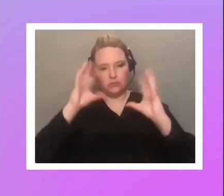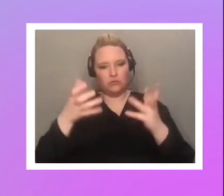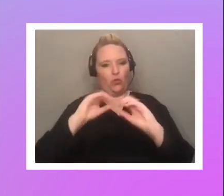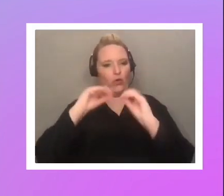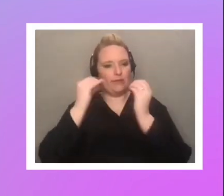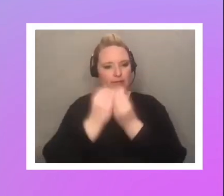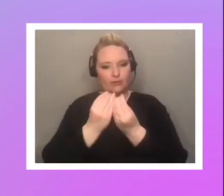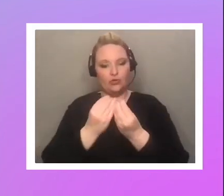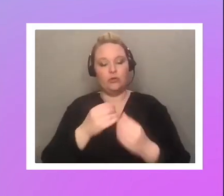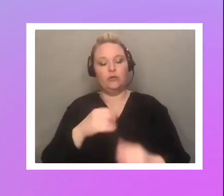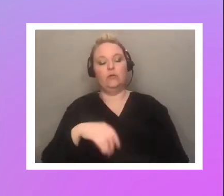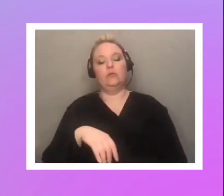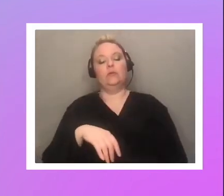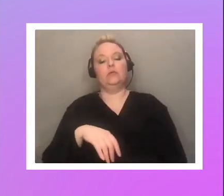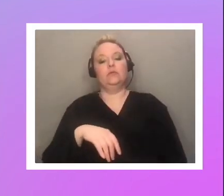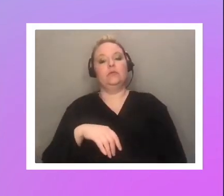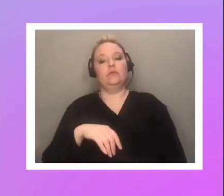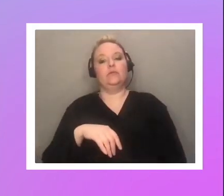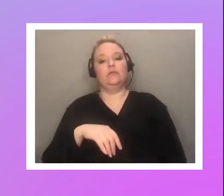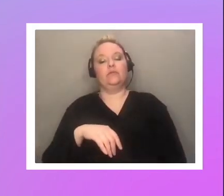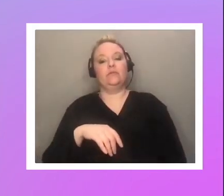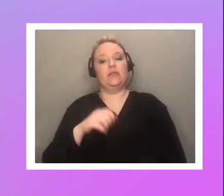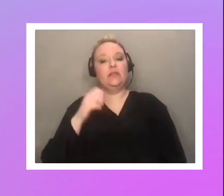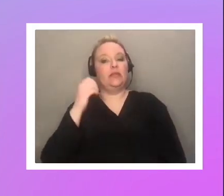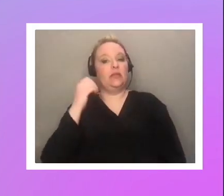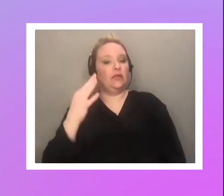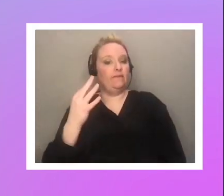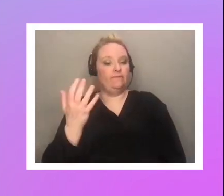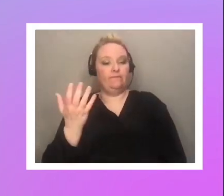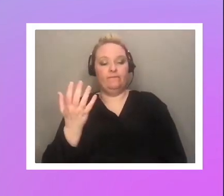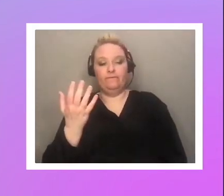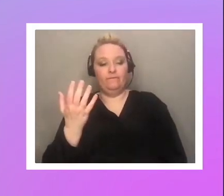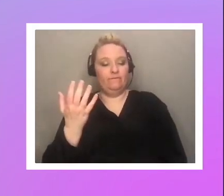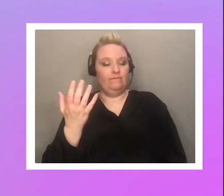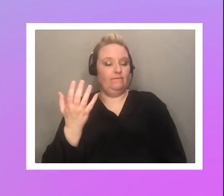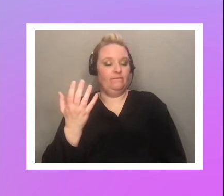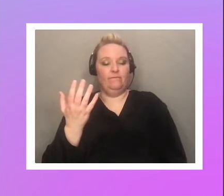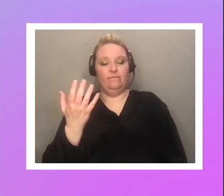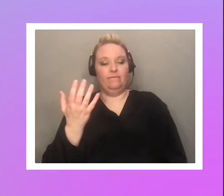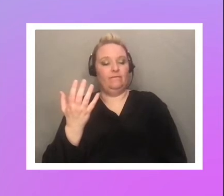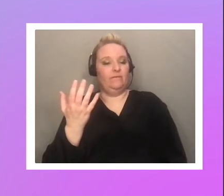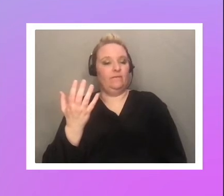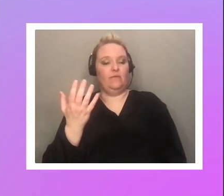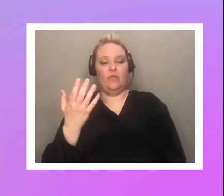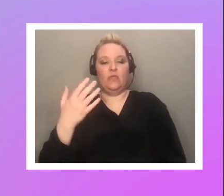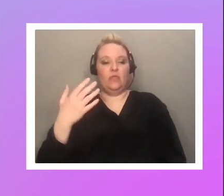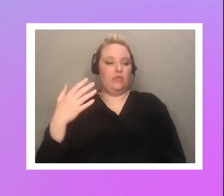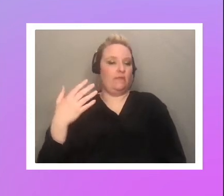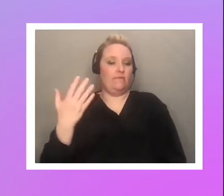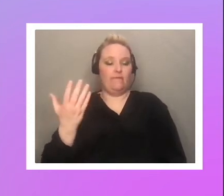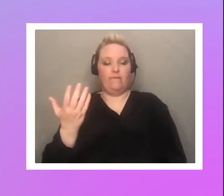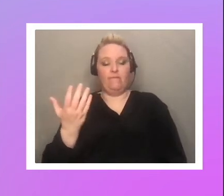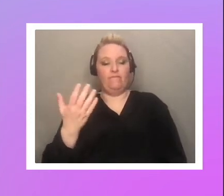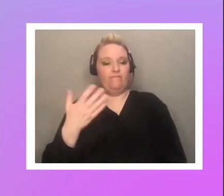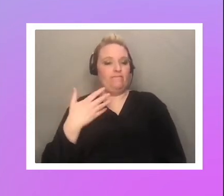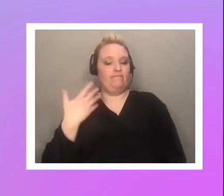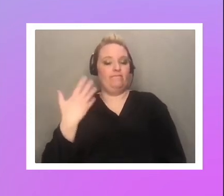if you don't have or don't yet have